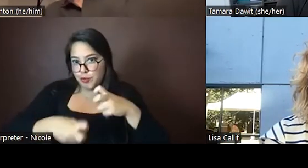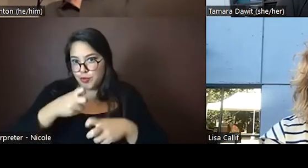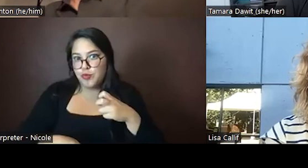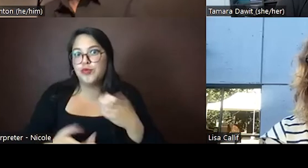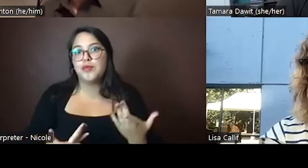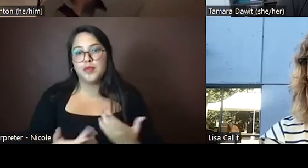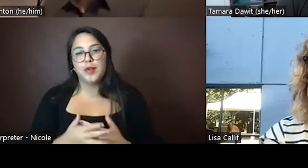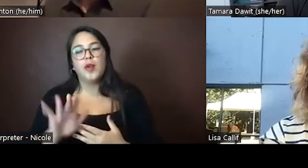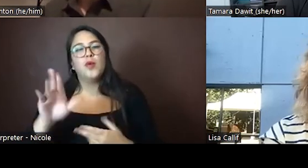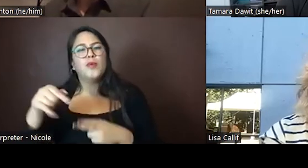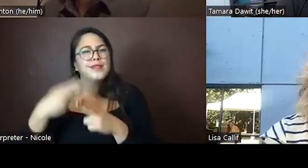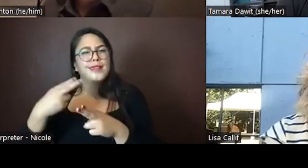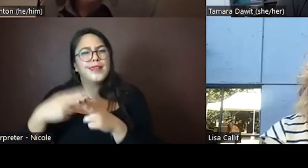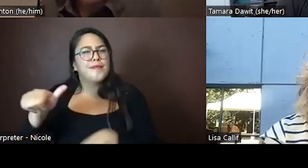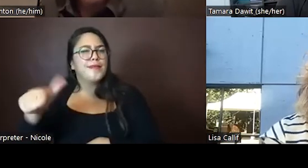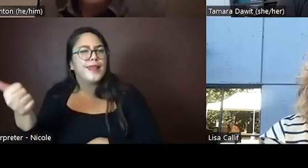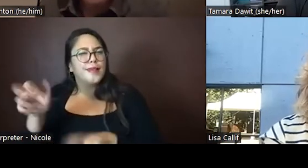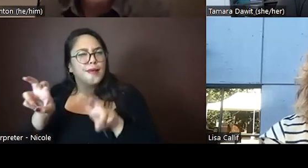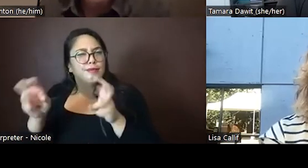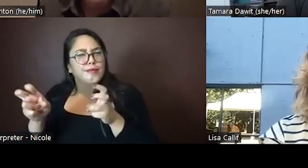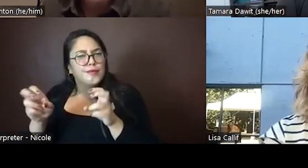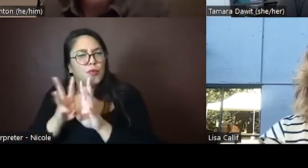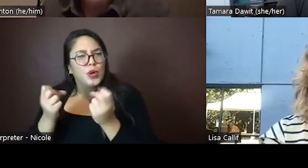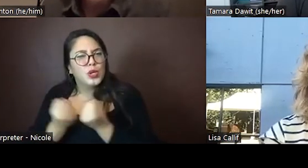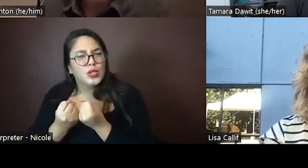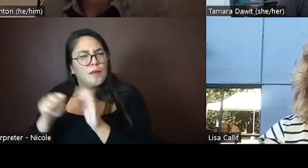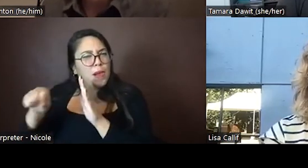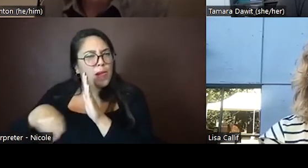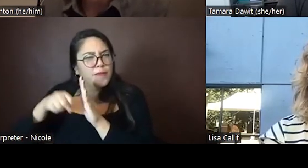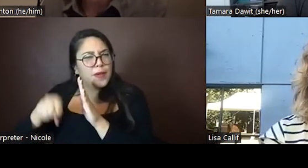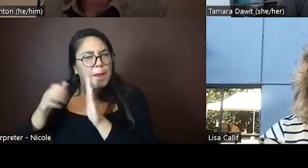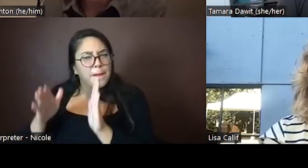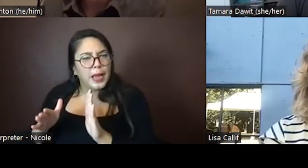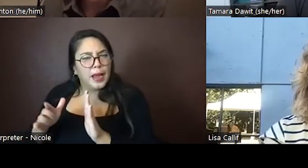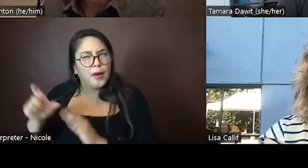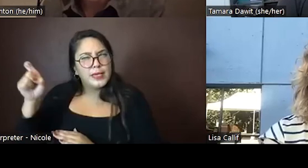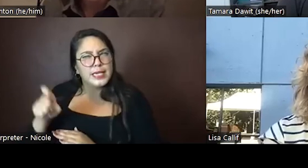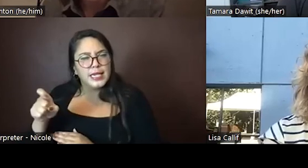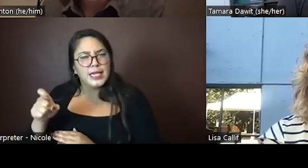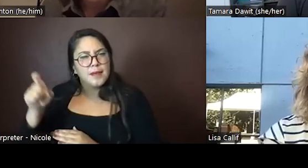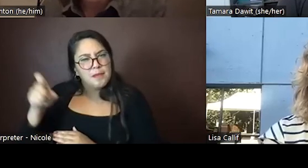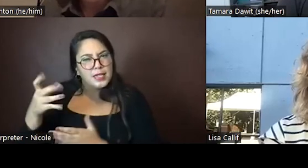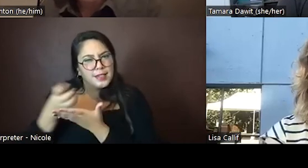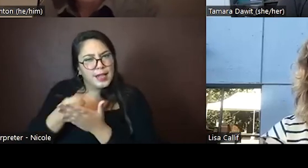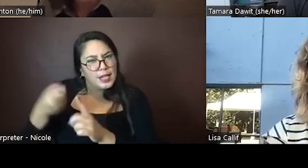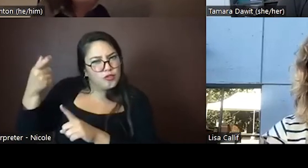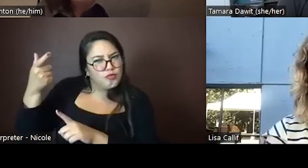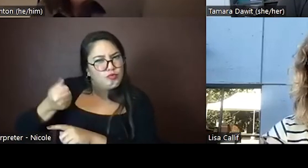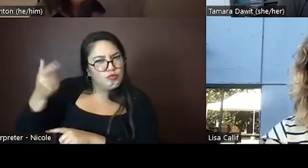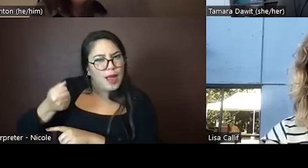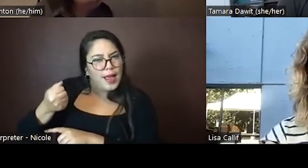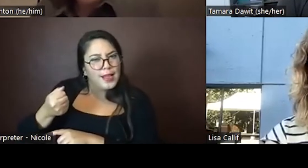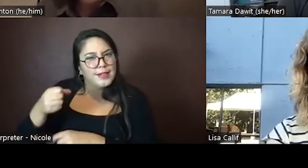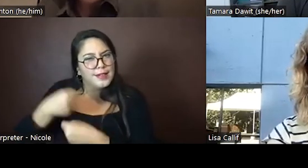what was the name again? Oh, sorry, filmmakers must make rent, fence, all the other